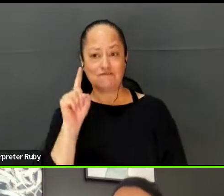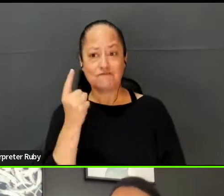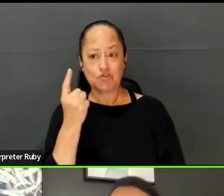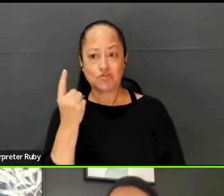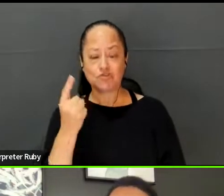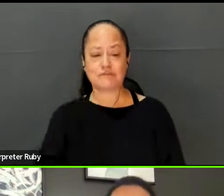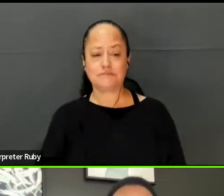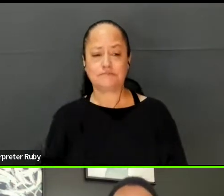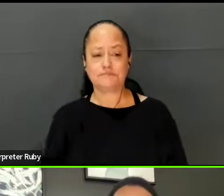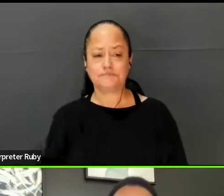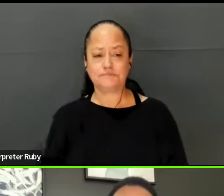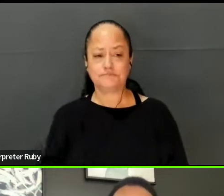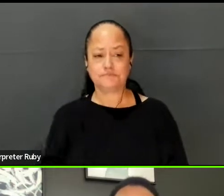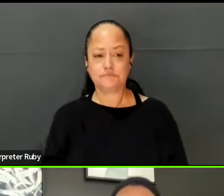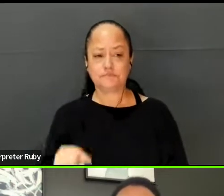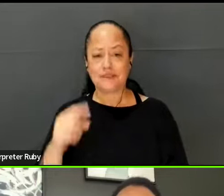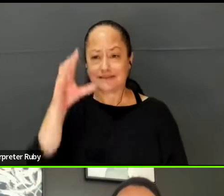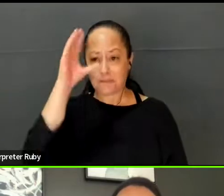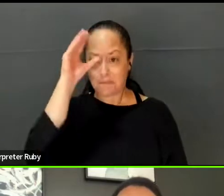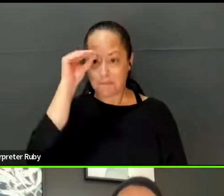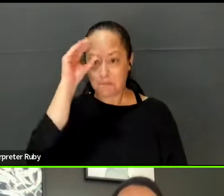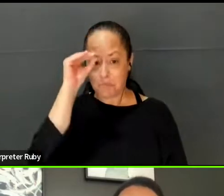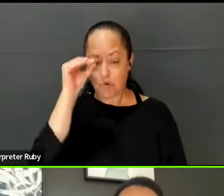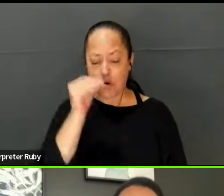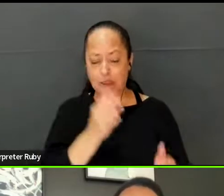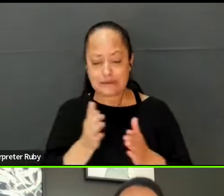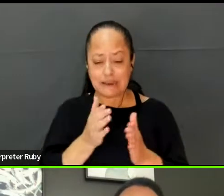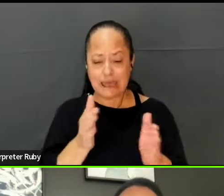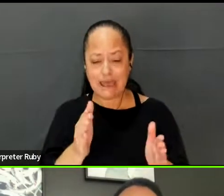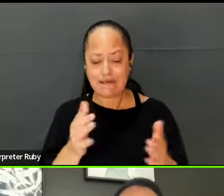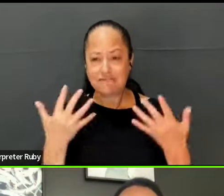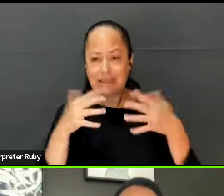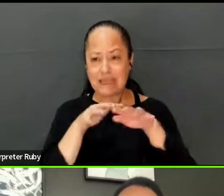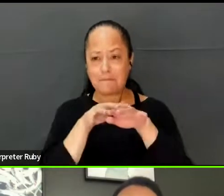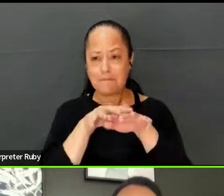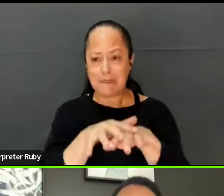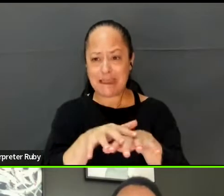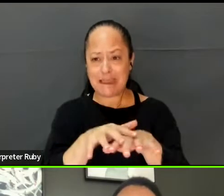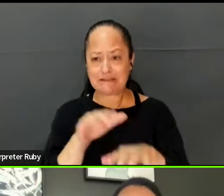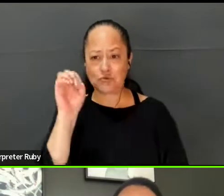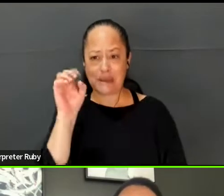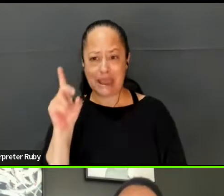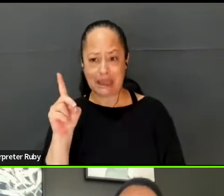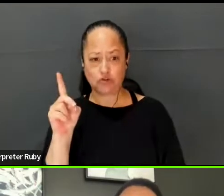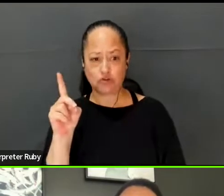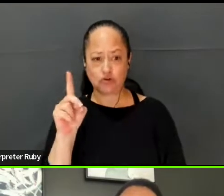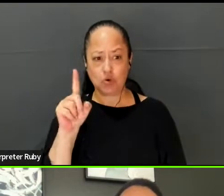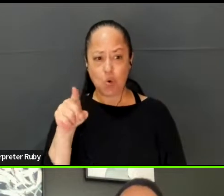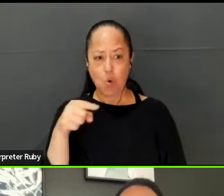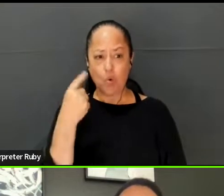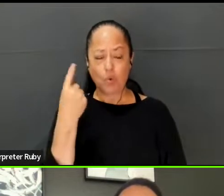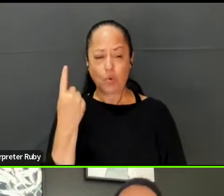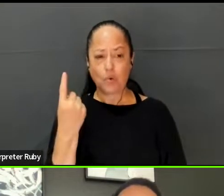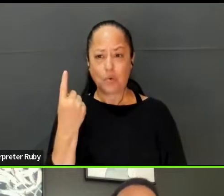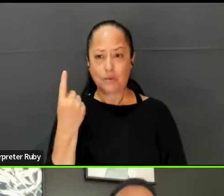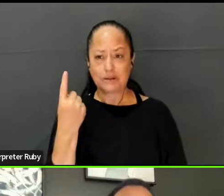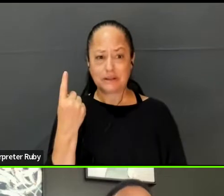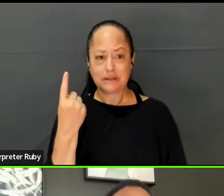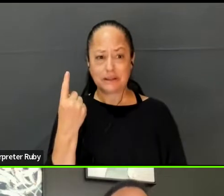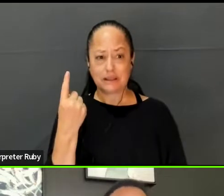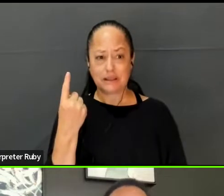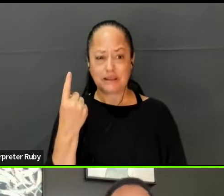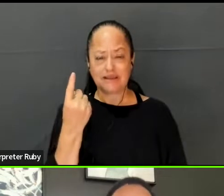as a boy, navigating mainstream education, being only among